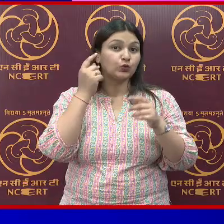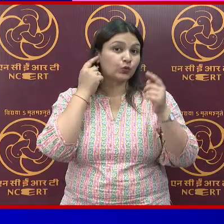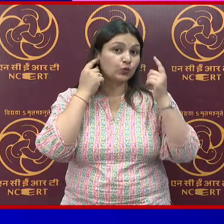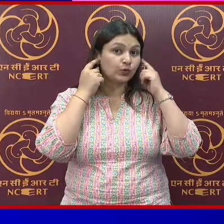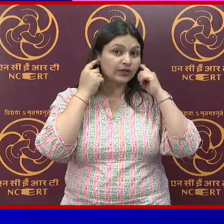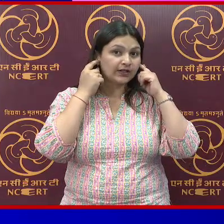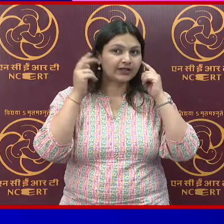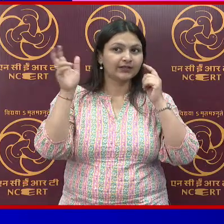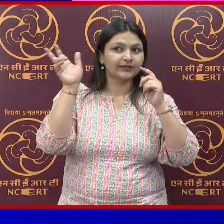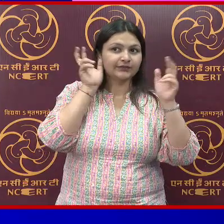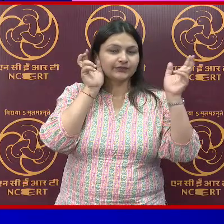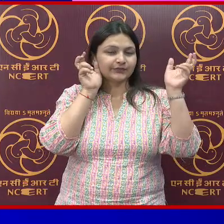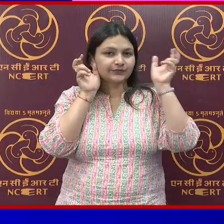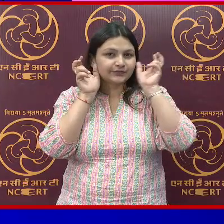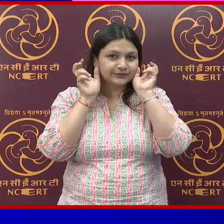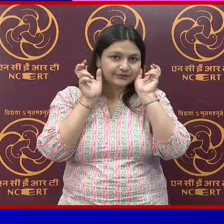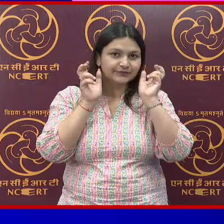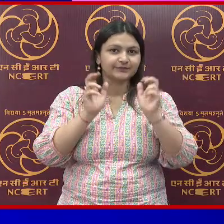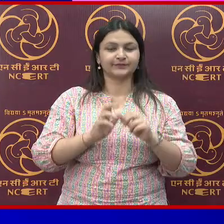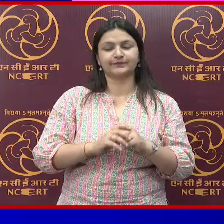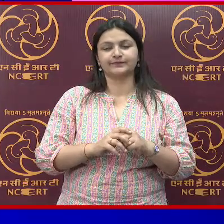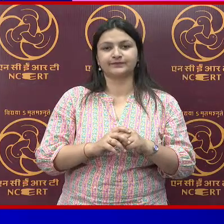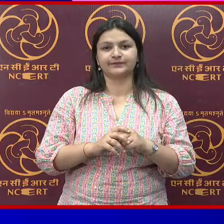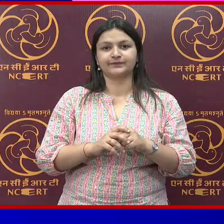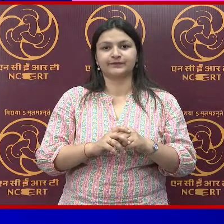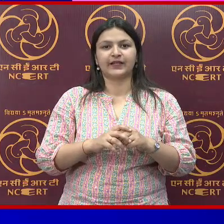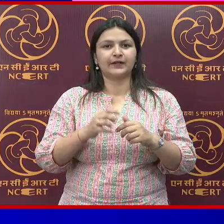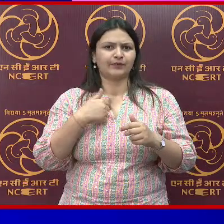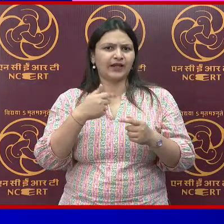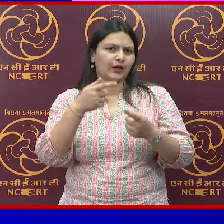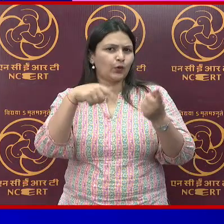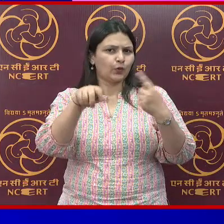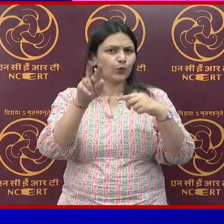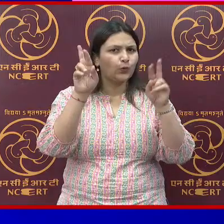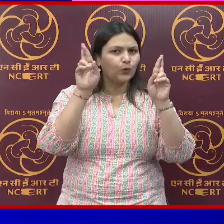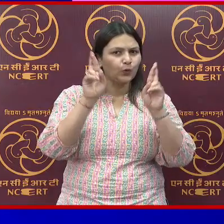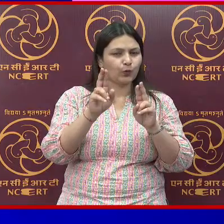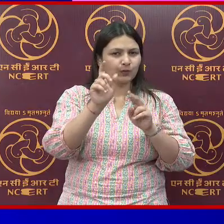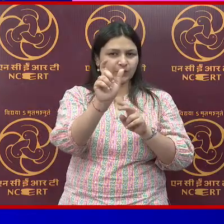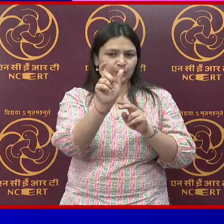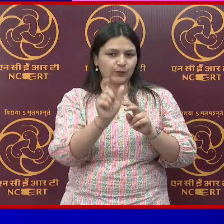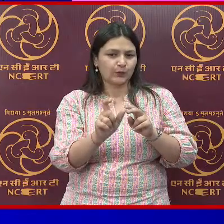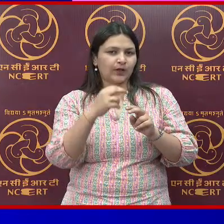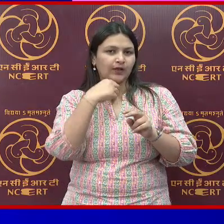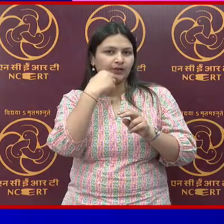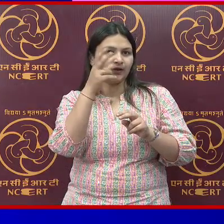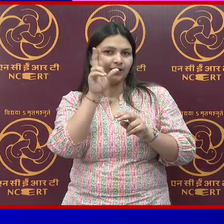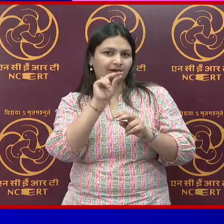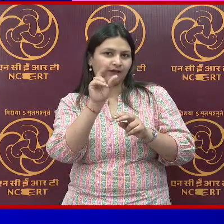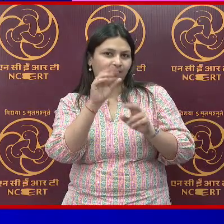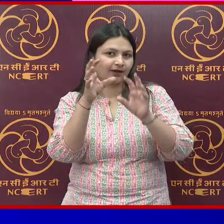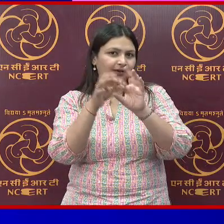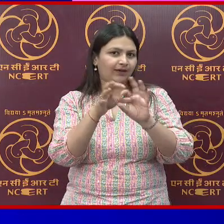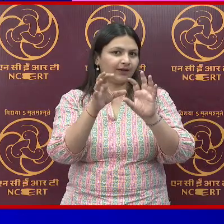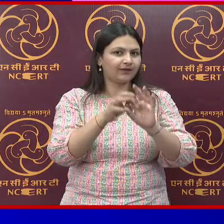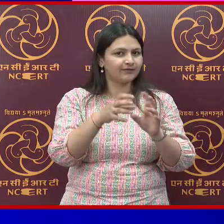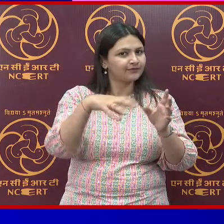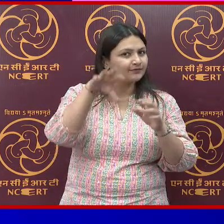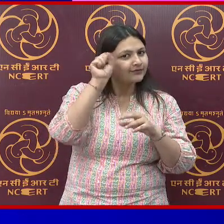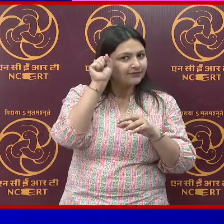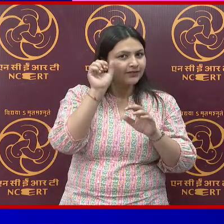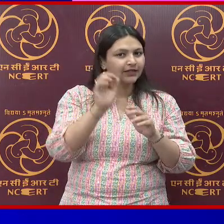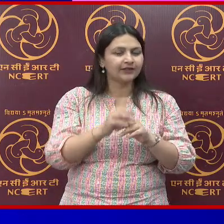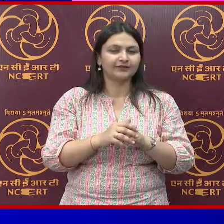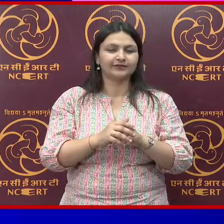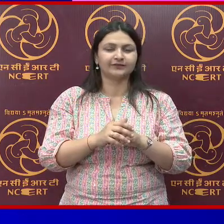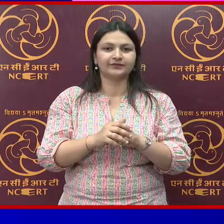ears to hear any sound. Now, I hope you get the rhyming words now this time correctly. Yes, without any highlight,